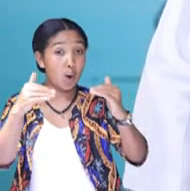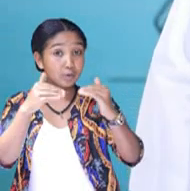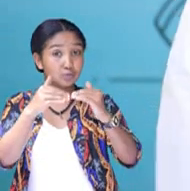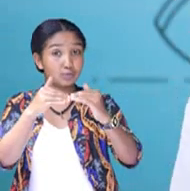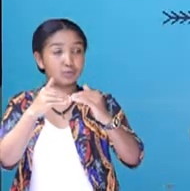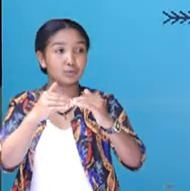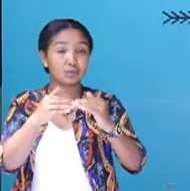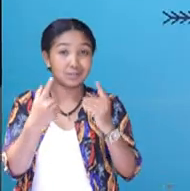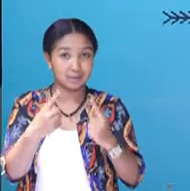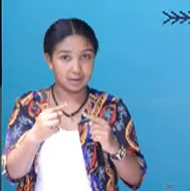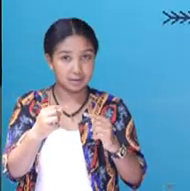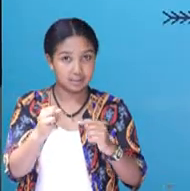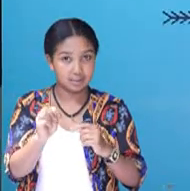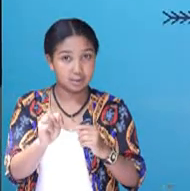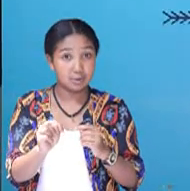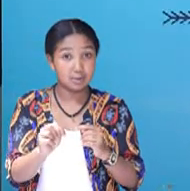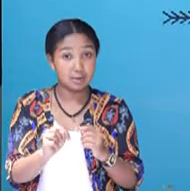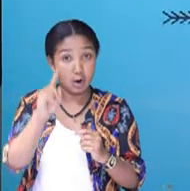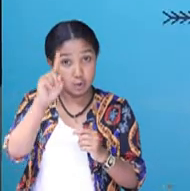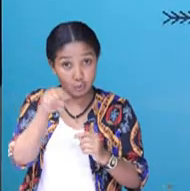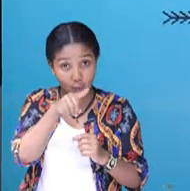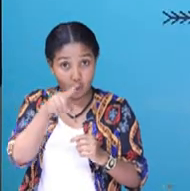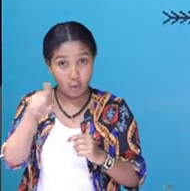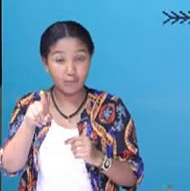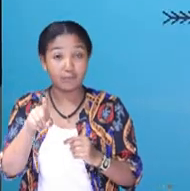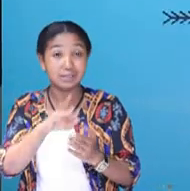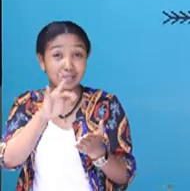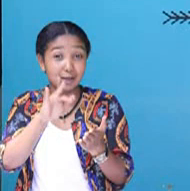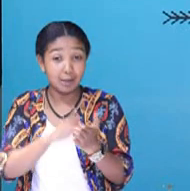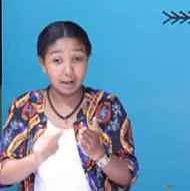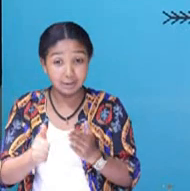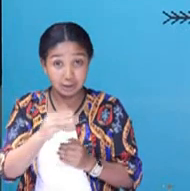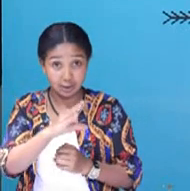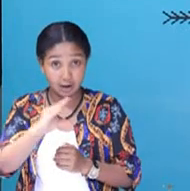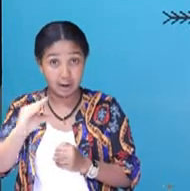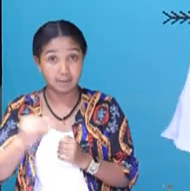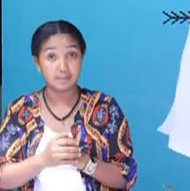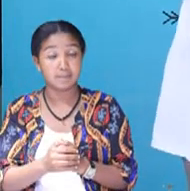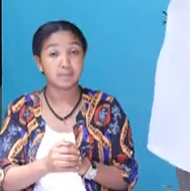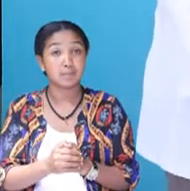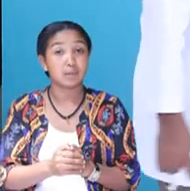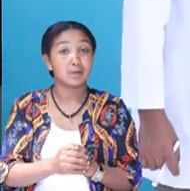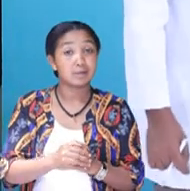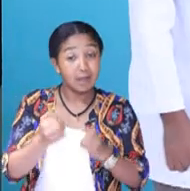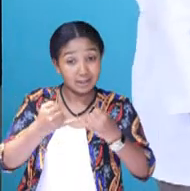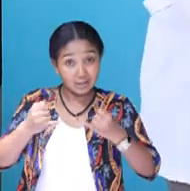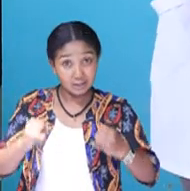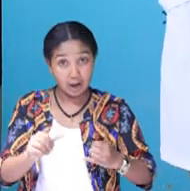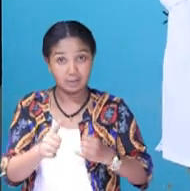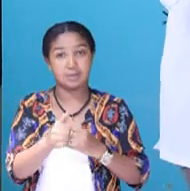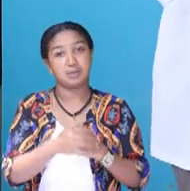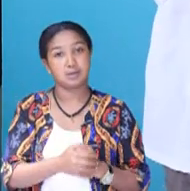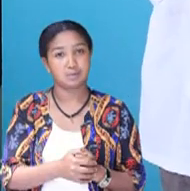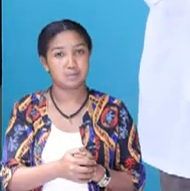to the root of centripetal acceleration and tangential